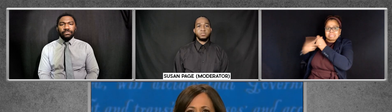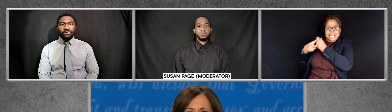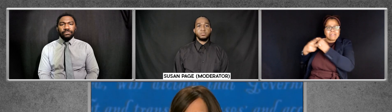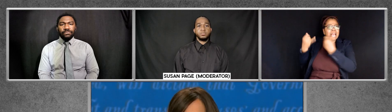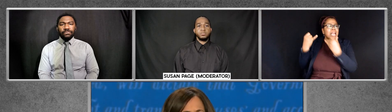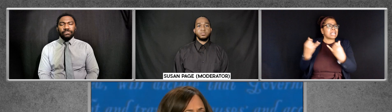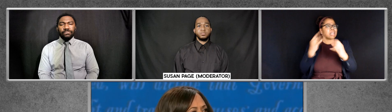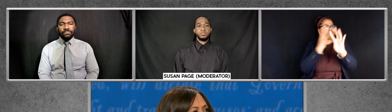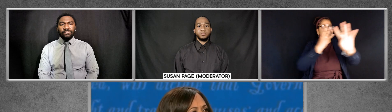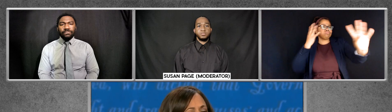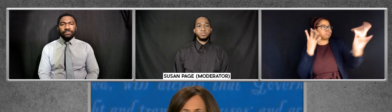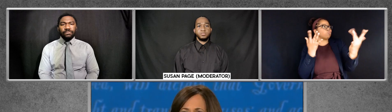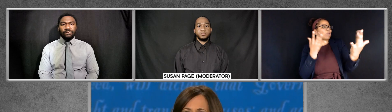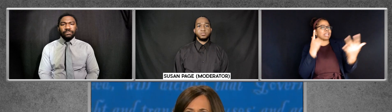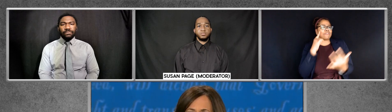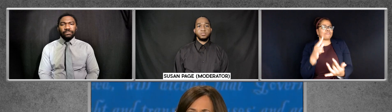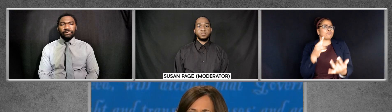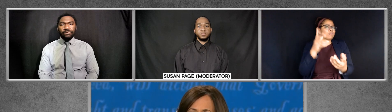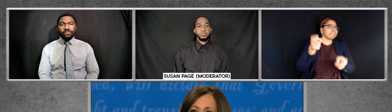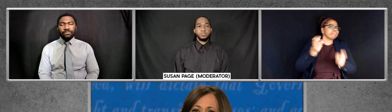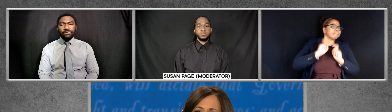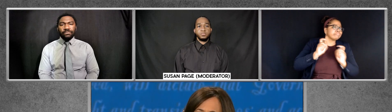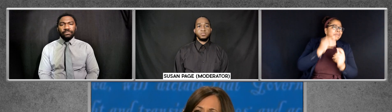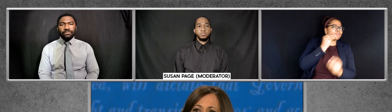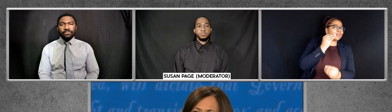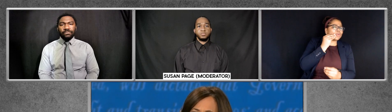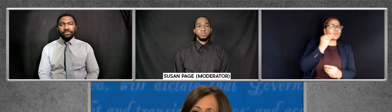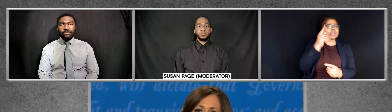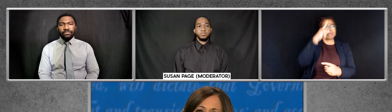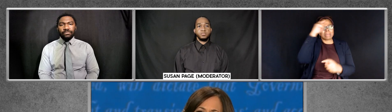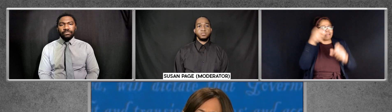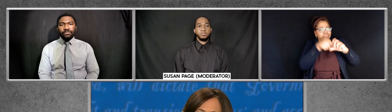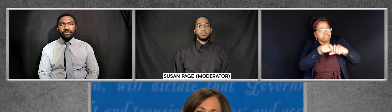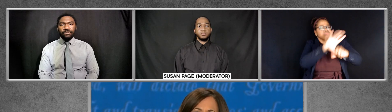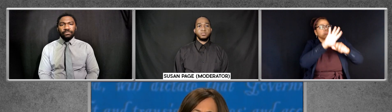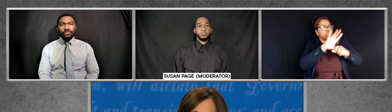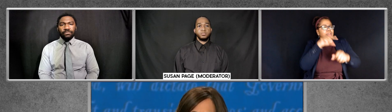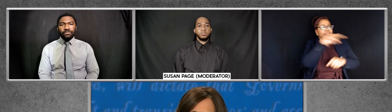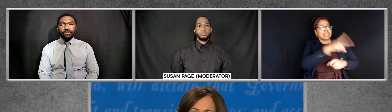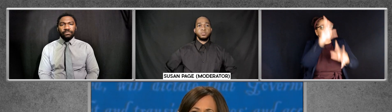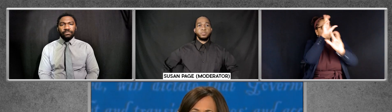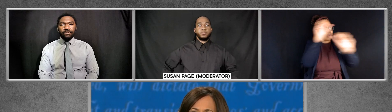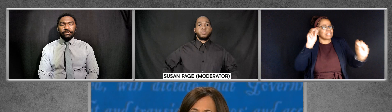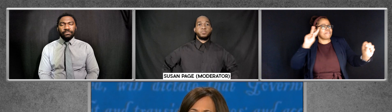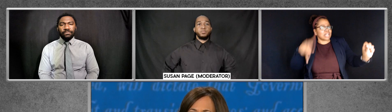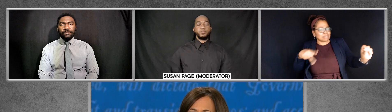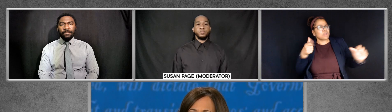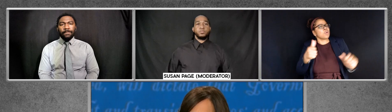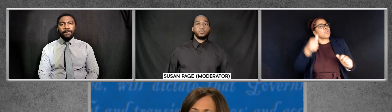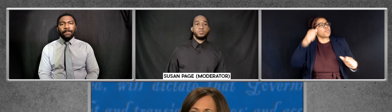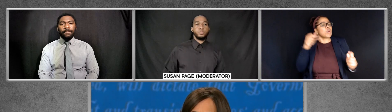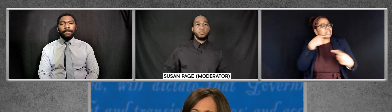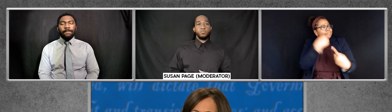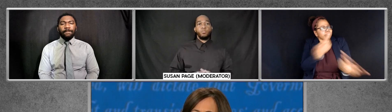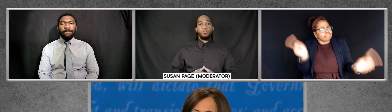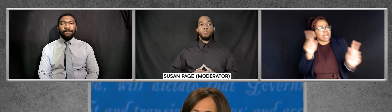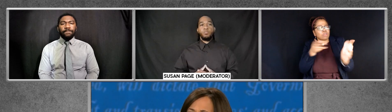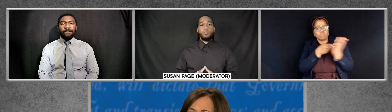because of the ineptitude of an administration that was unwilling to speak the truth to the American